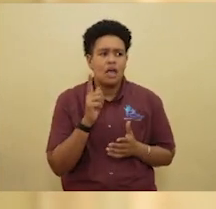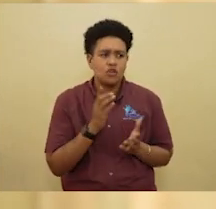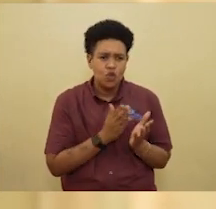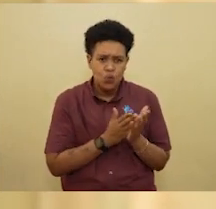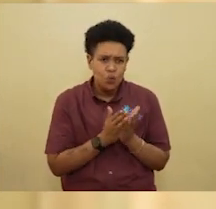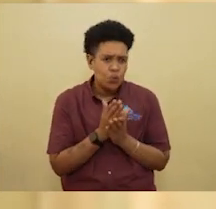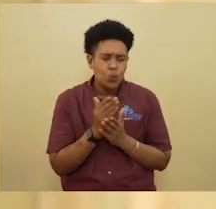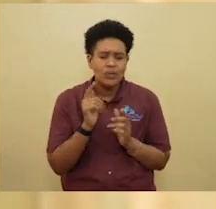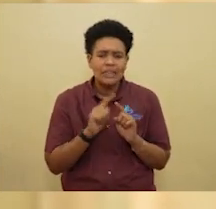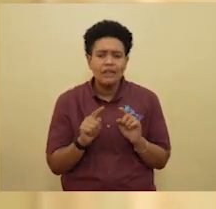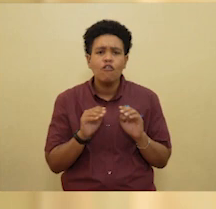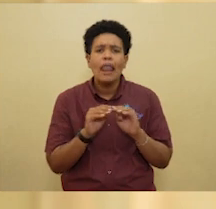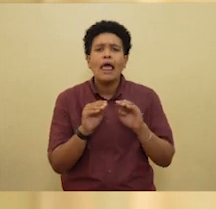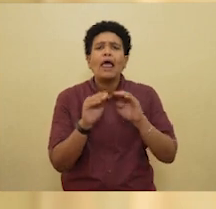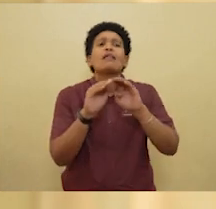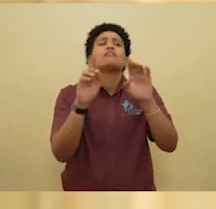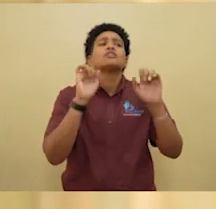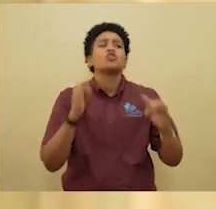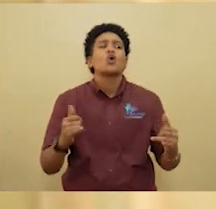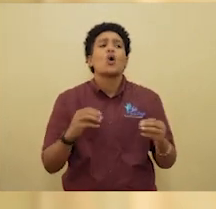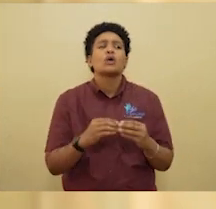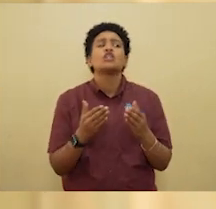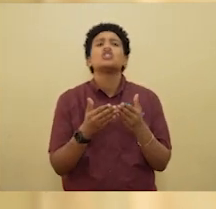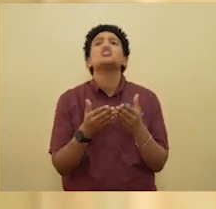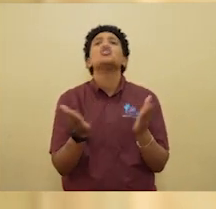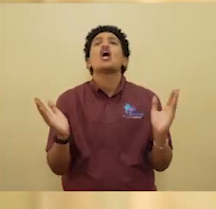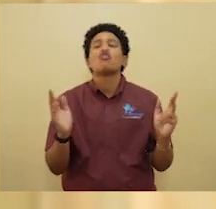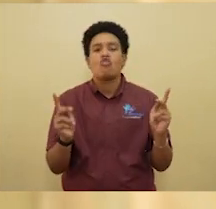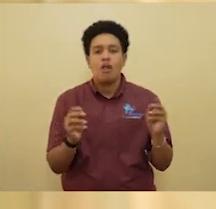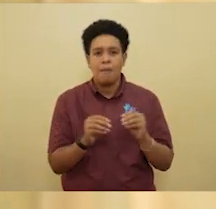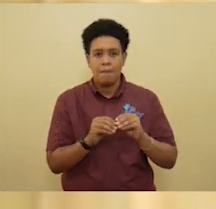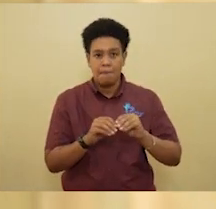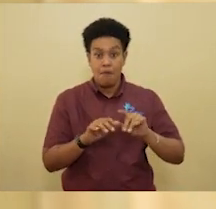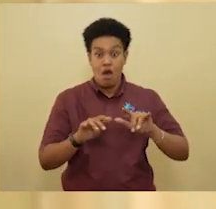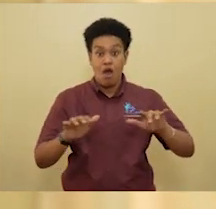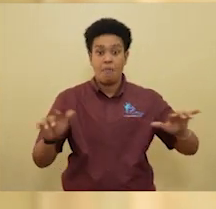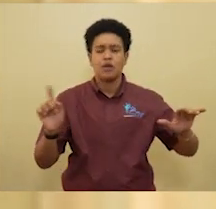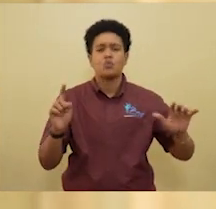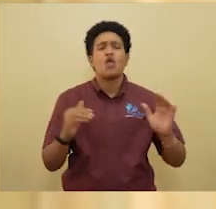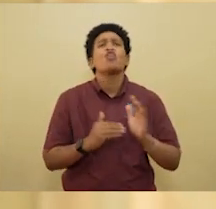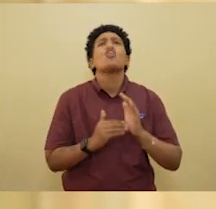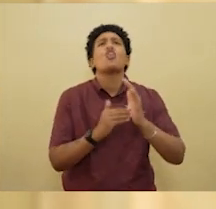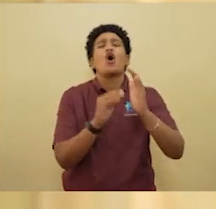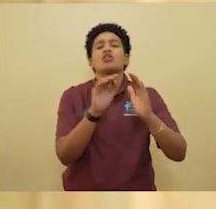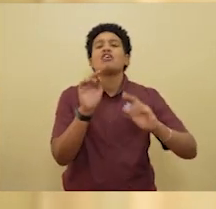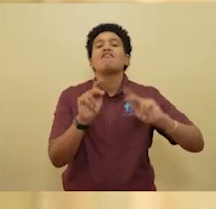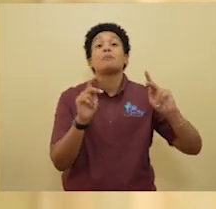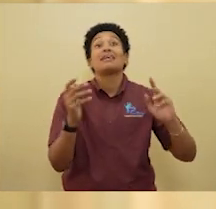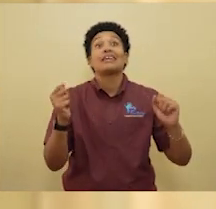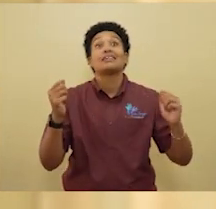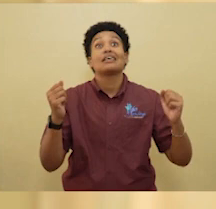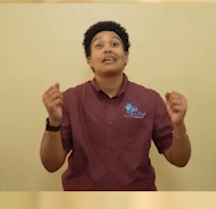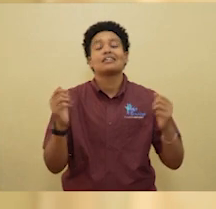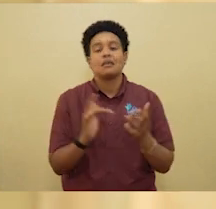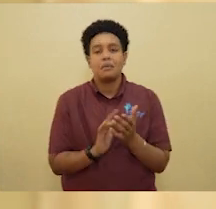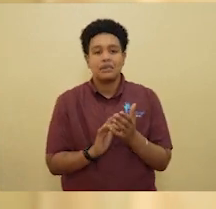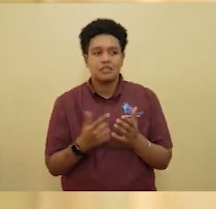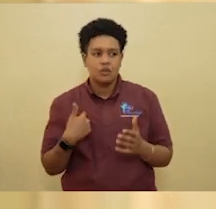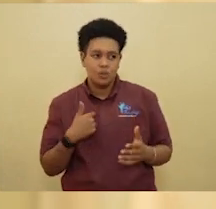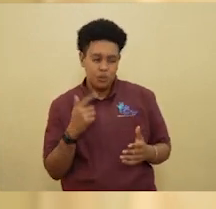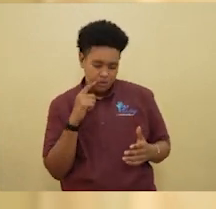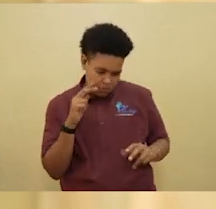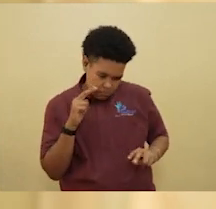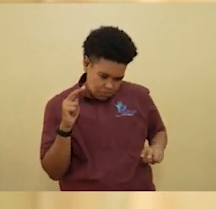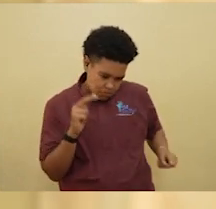through the phases and is now in the general population where thousands of persons get the medication that we